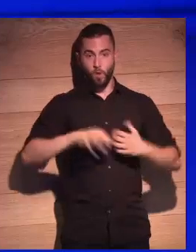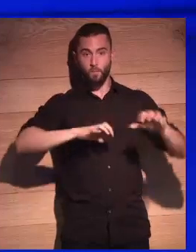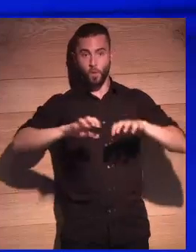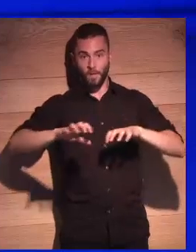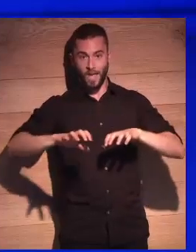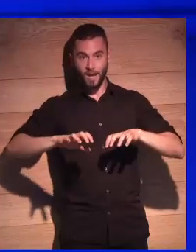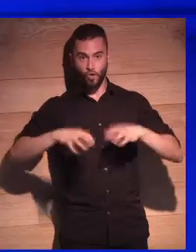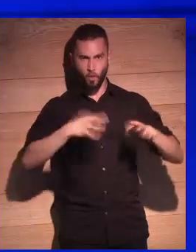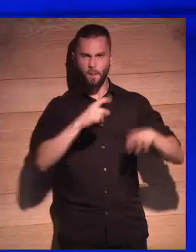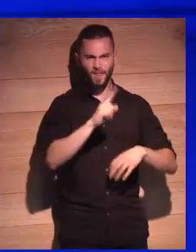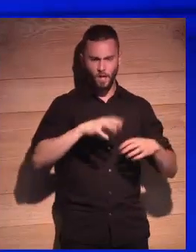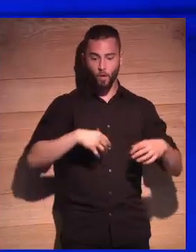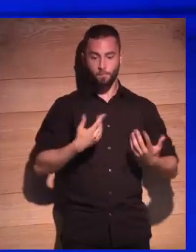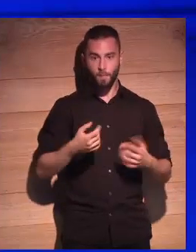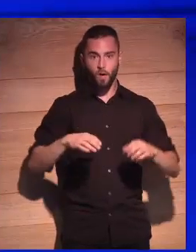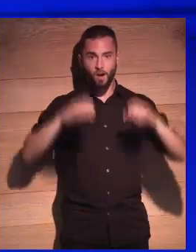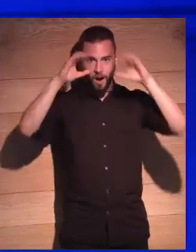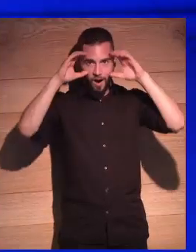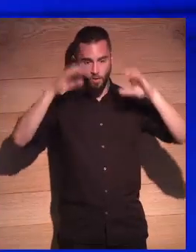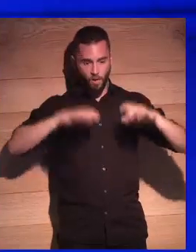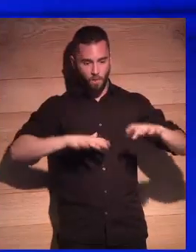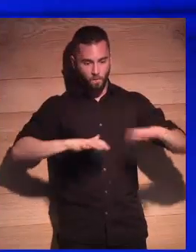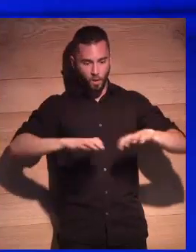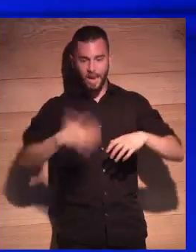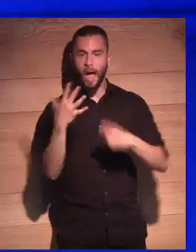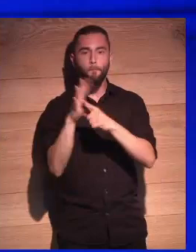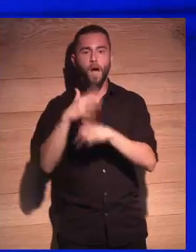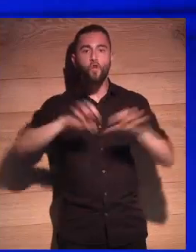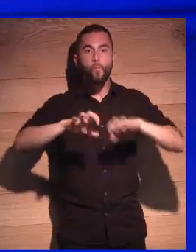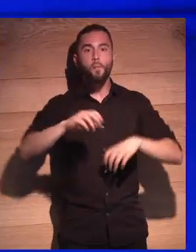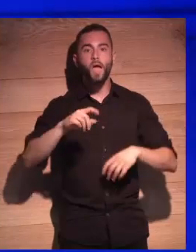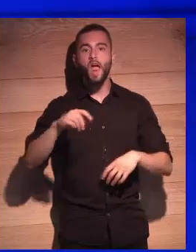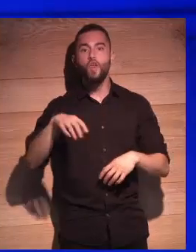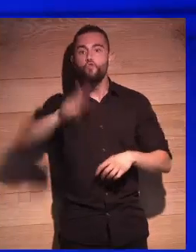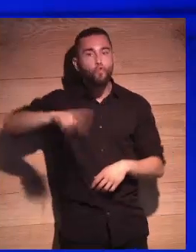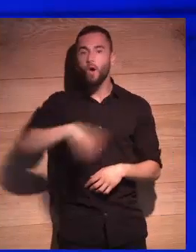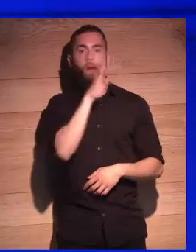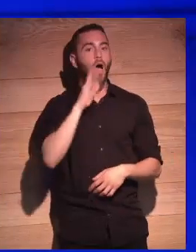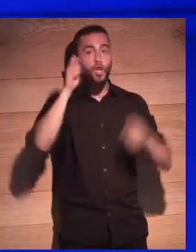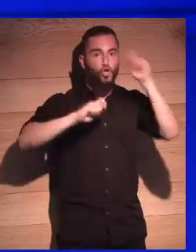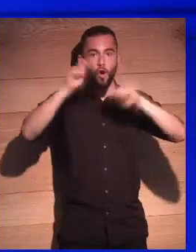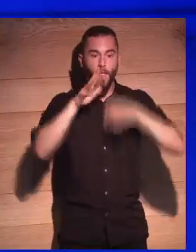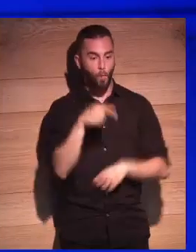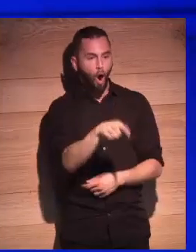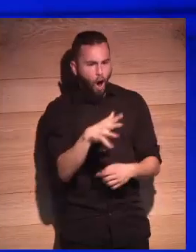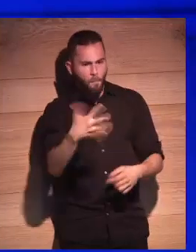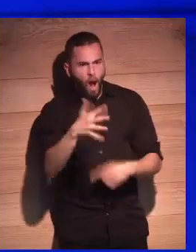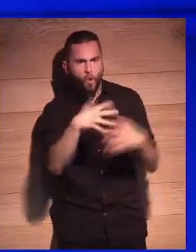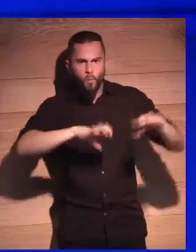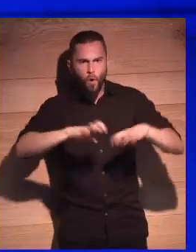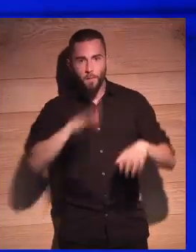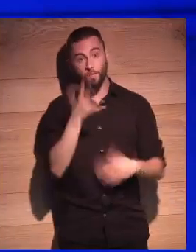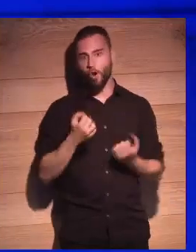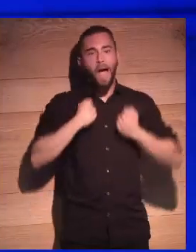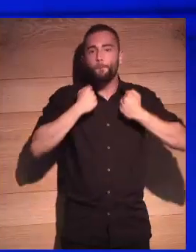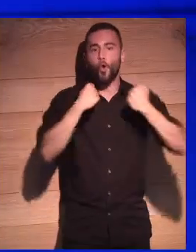that were moving parts of the body that they didn't move by VR. They were crying. They said, well, I could never move